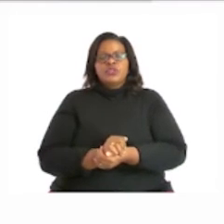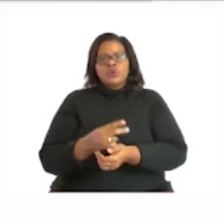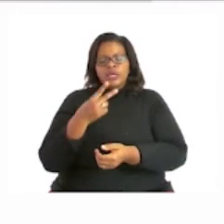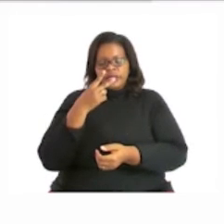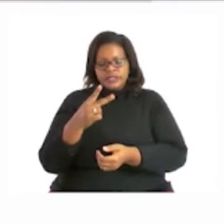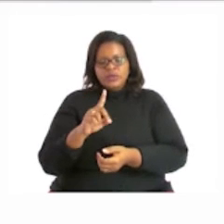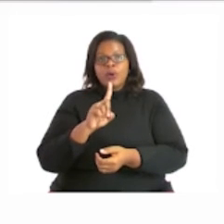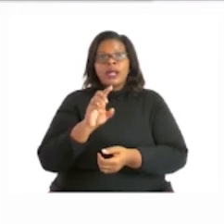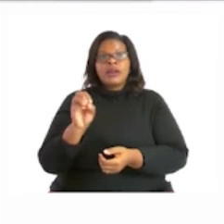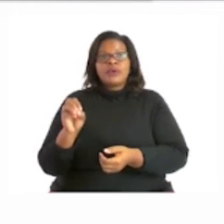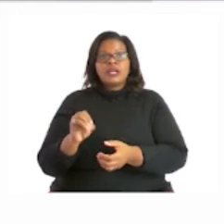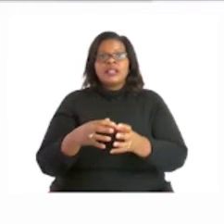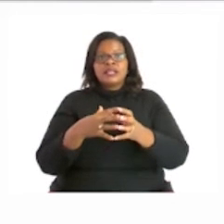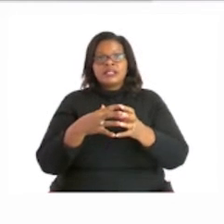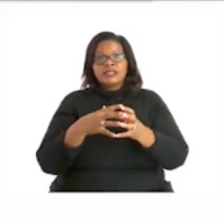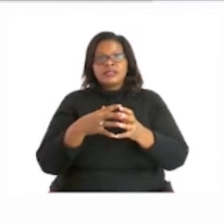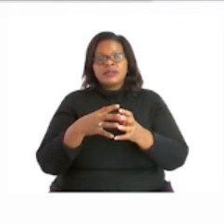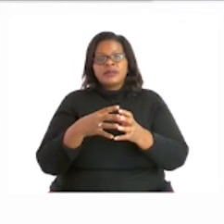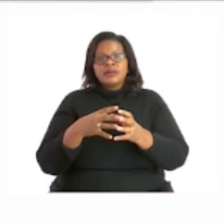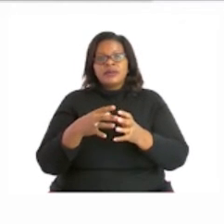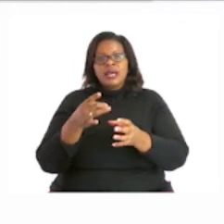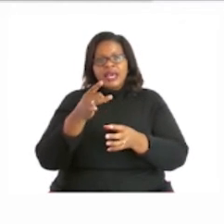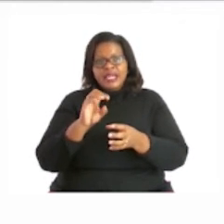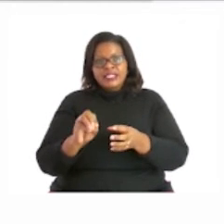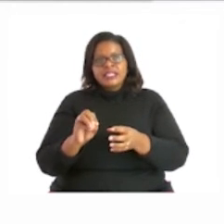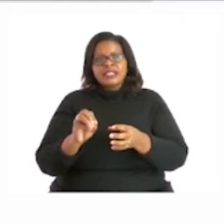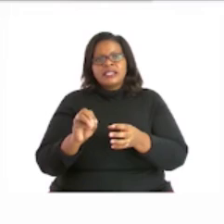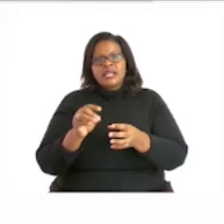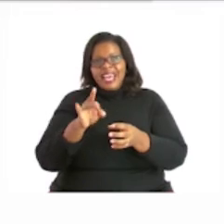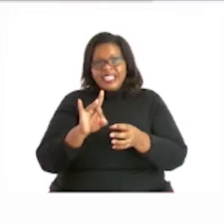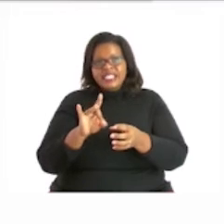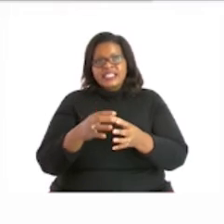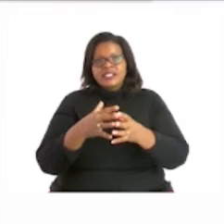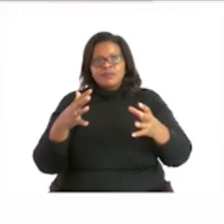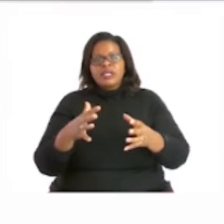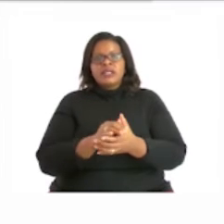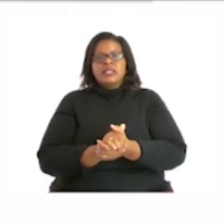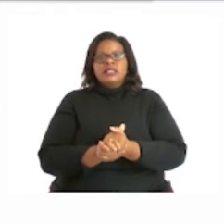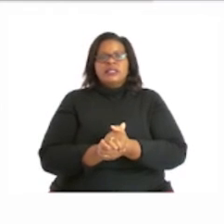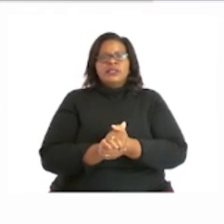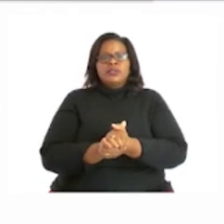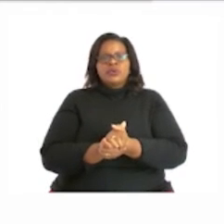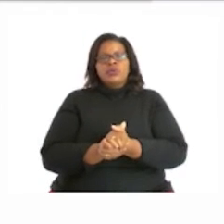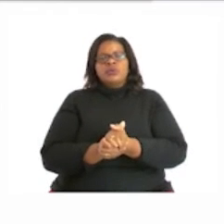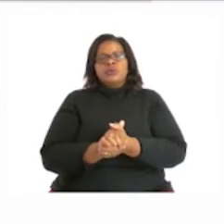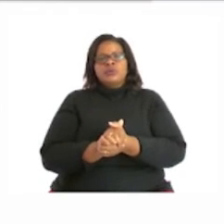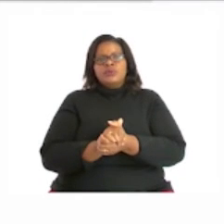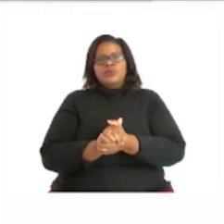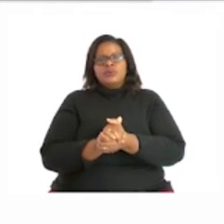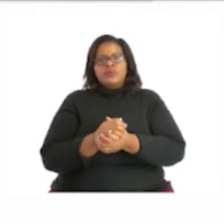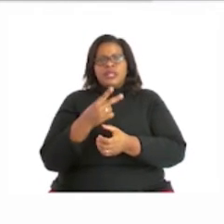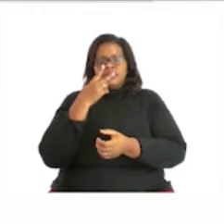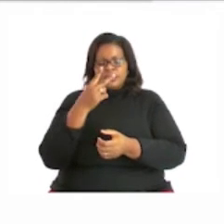same. And we look at the 10. If the 10 is 5 and more, the 100 will become 1 bigger. So let's